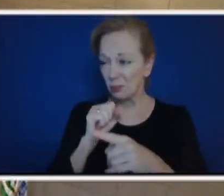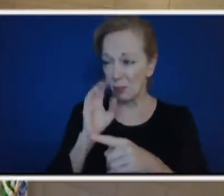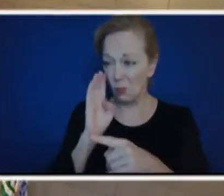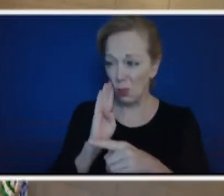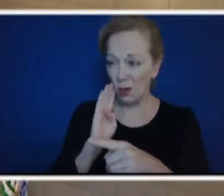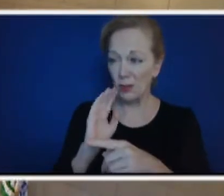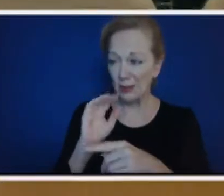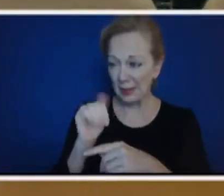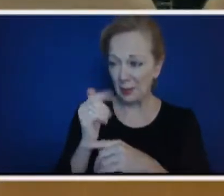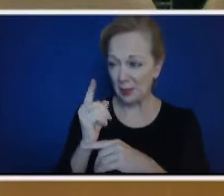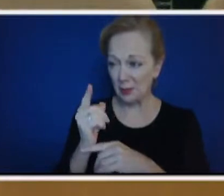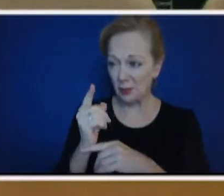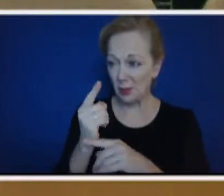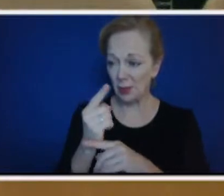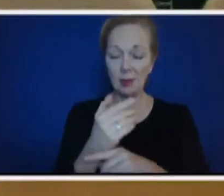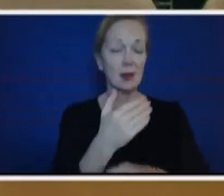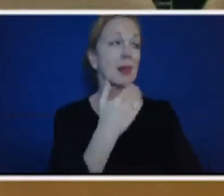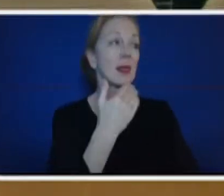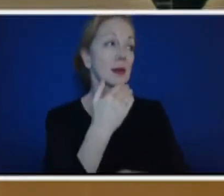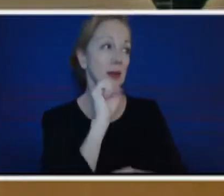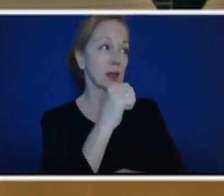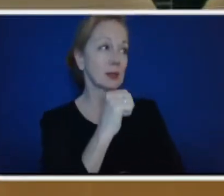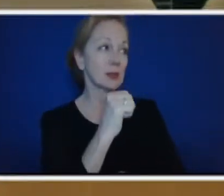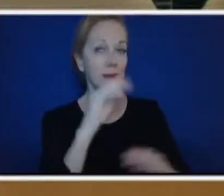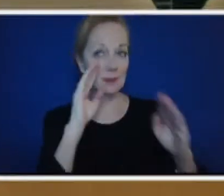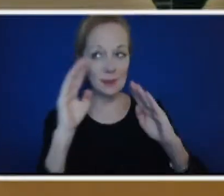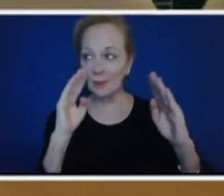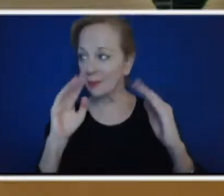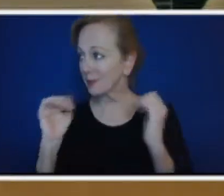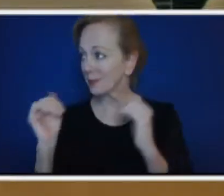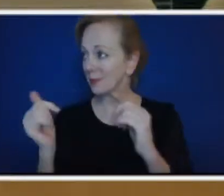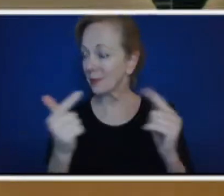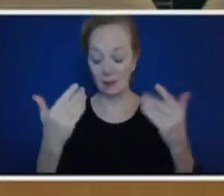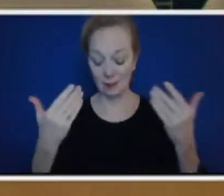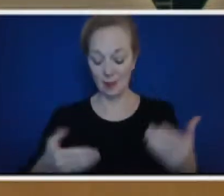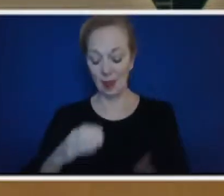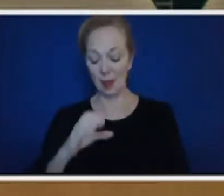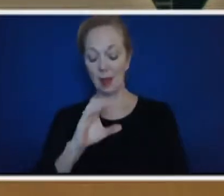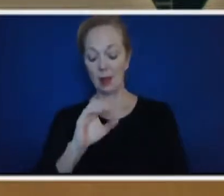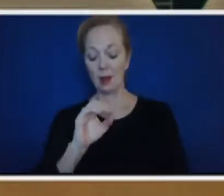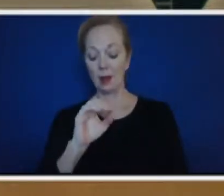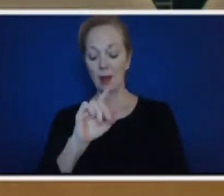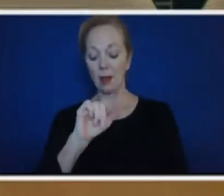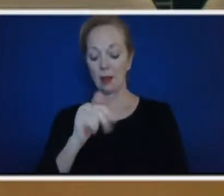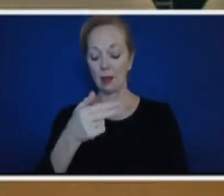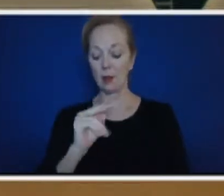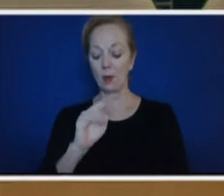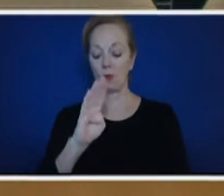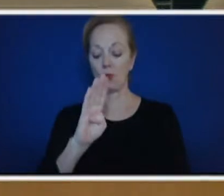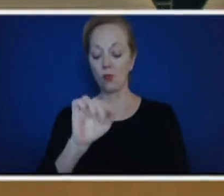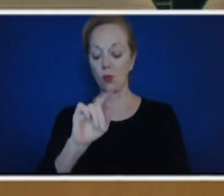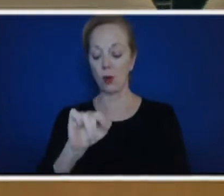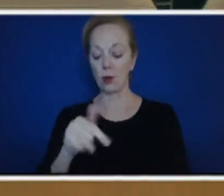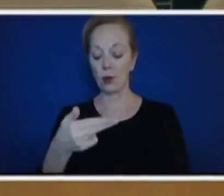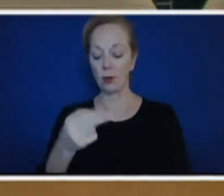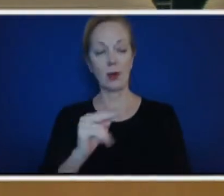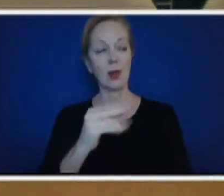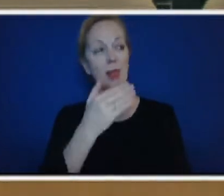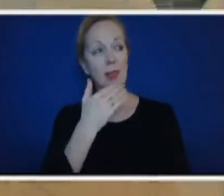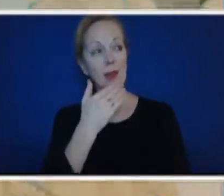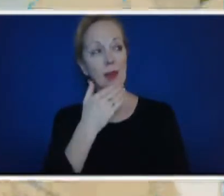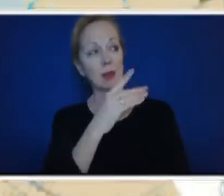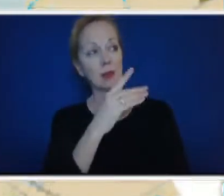minutes. Thank you. Yes, sir. Mayor Pro Tem, council members, zoning committee members, Colin Brown on behalf of the petitioner. Thanks, Dave, for his good